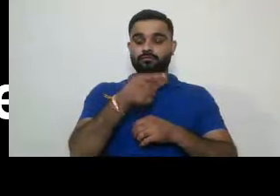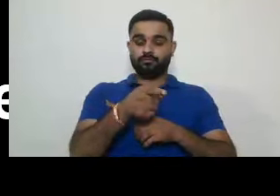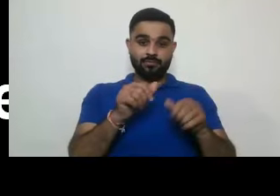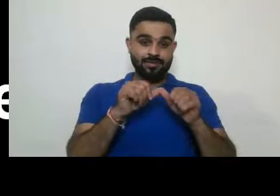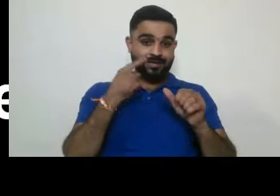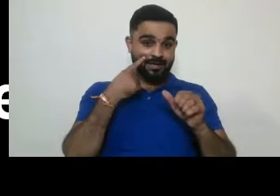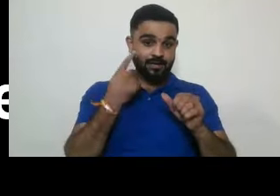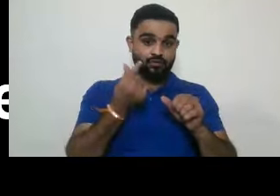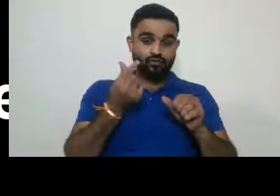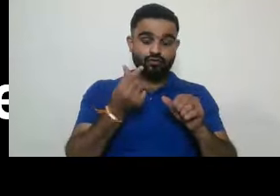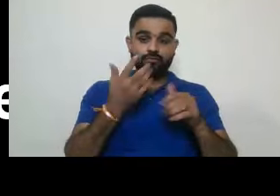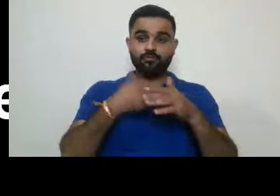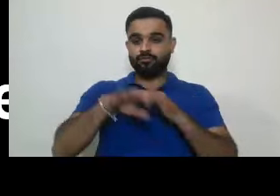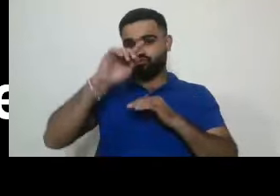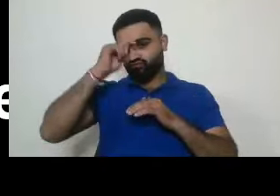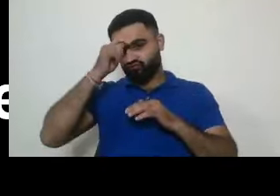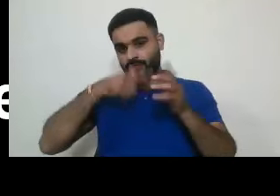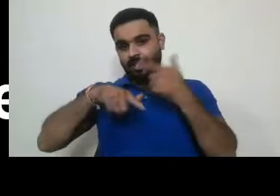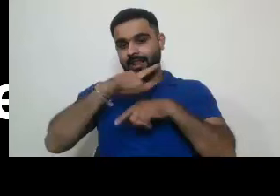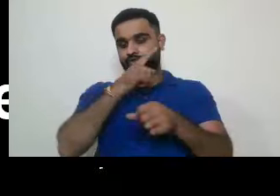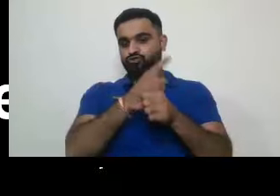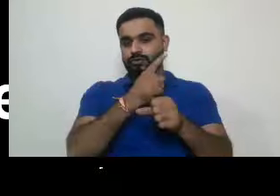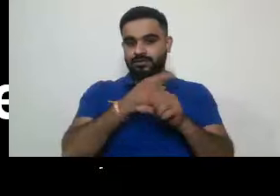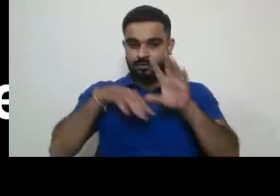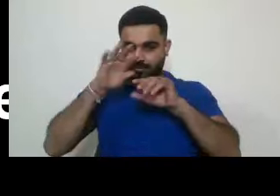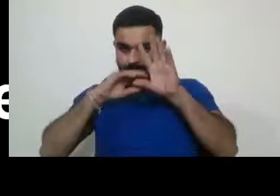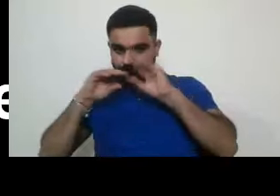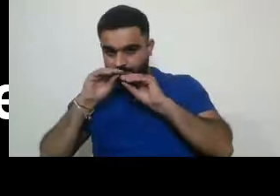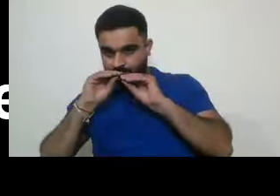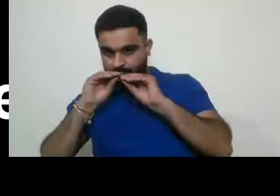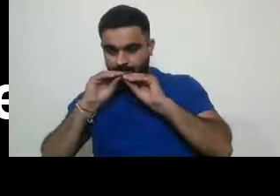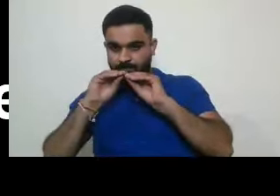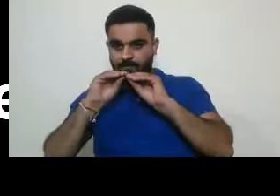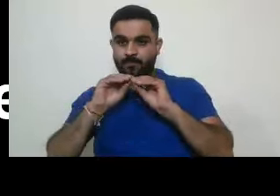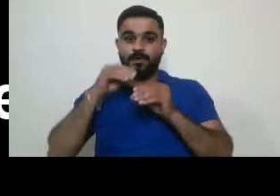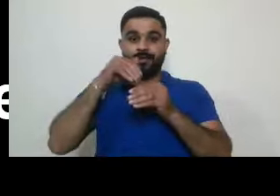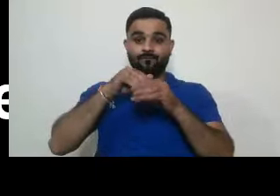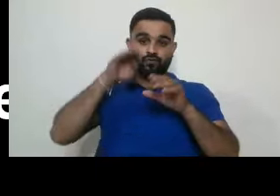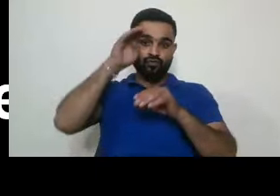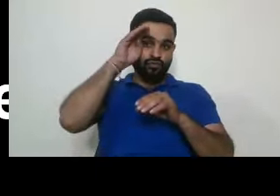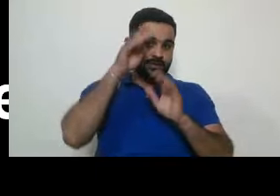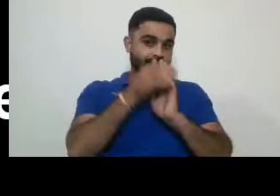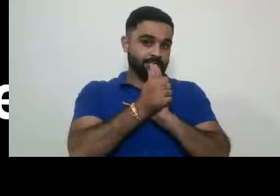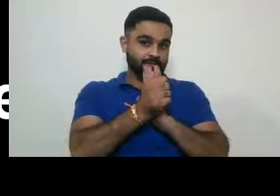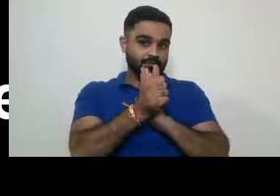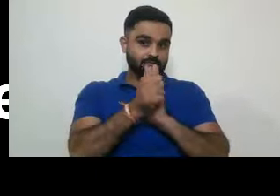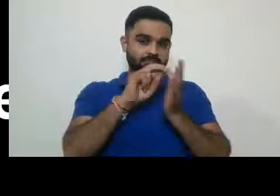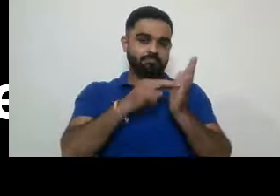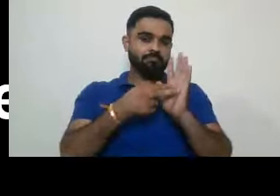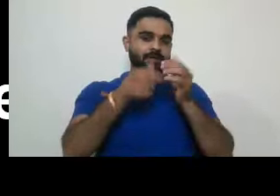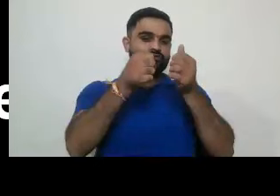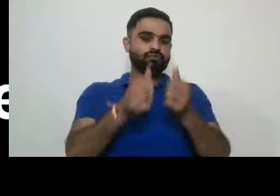being used for in the English language teaching and learning? And in context of listening skills, what does the report